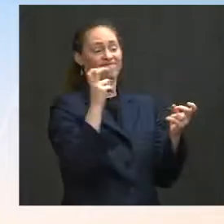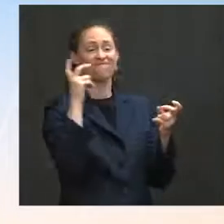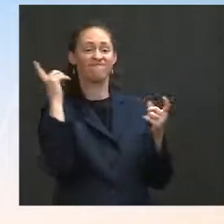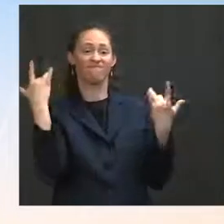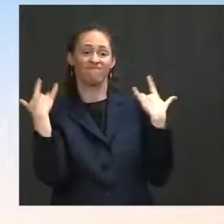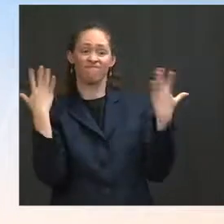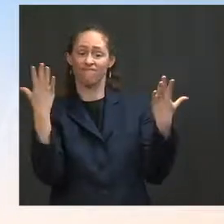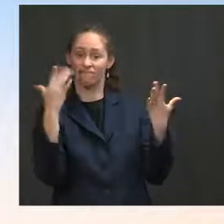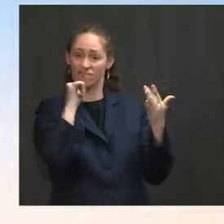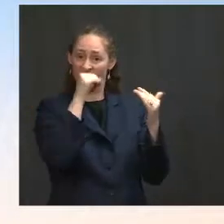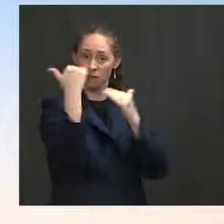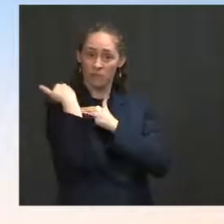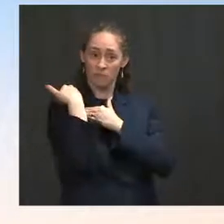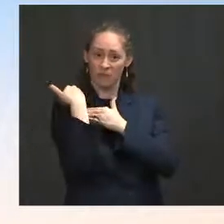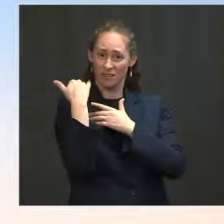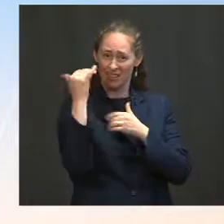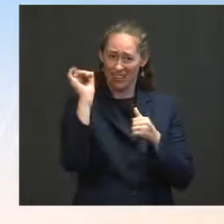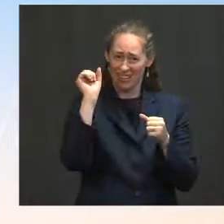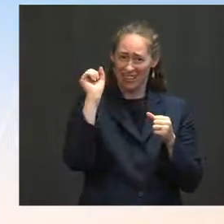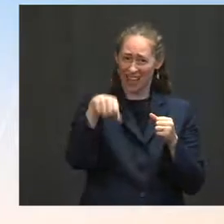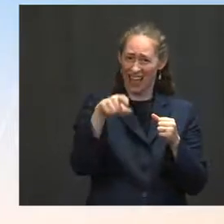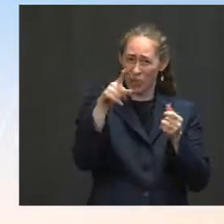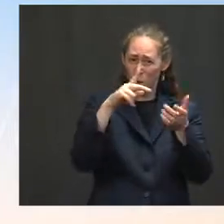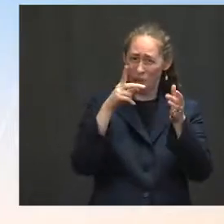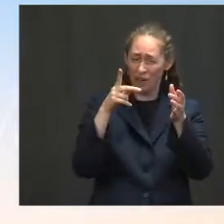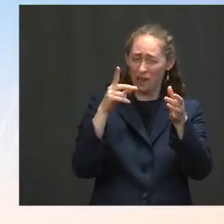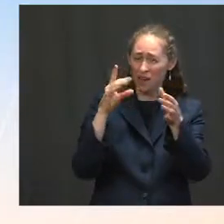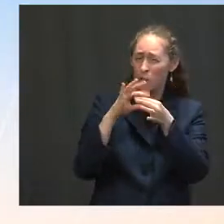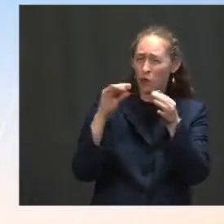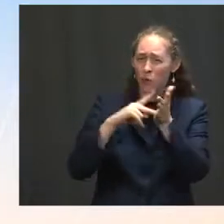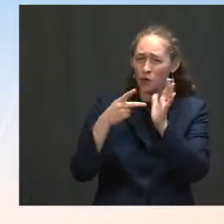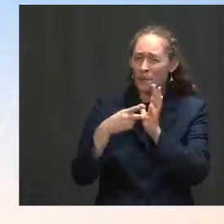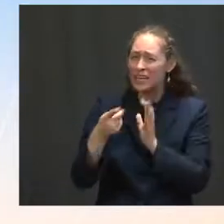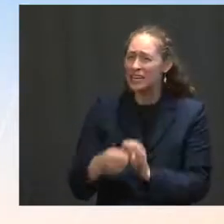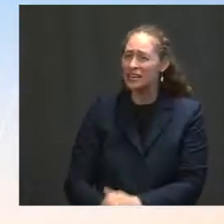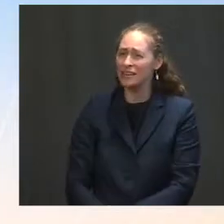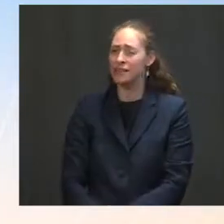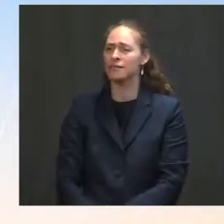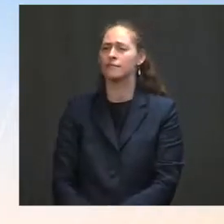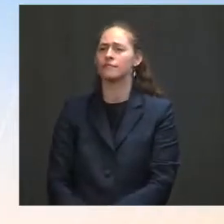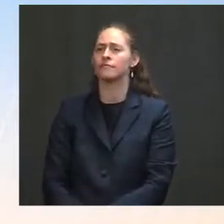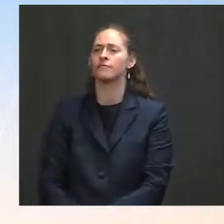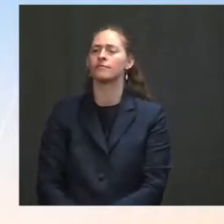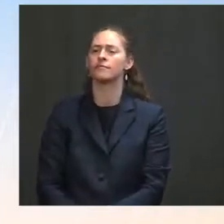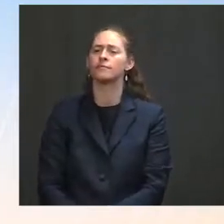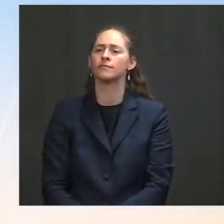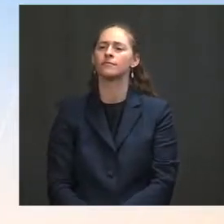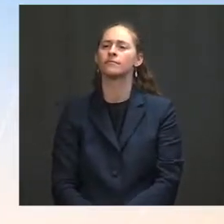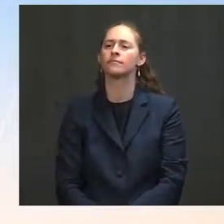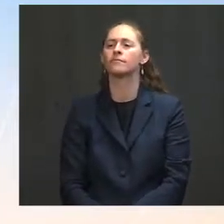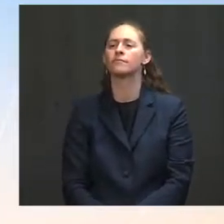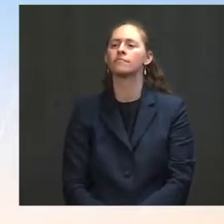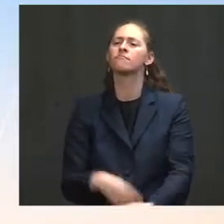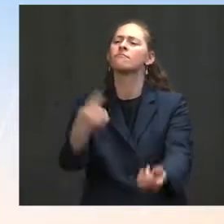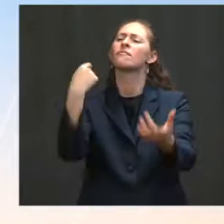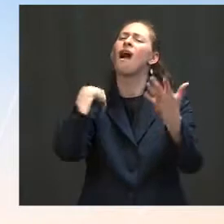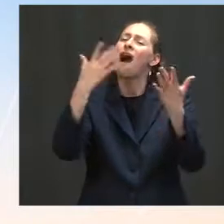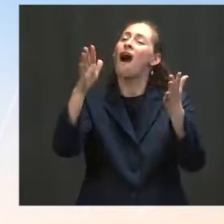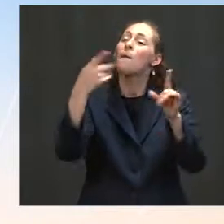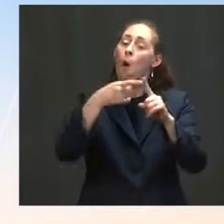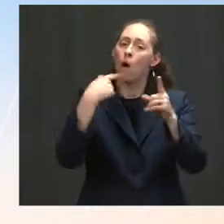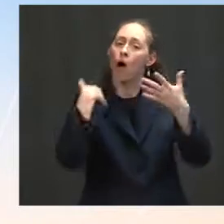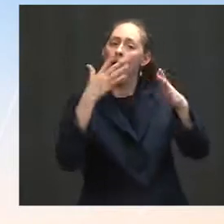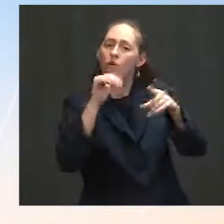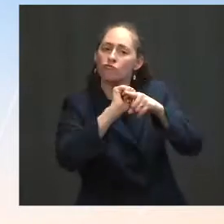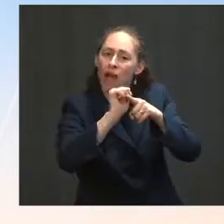responsibility for that? Well, I think what the president was conveying is that we are doing everything we can to equip, train, empower the Afghan